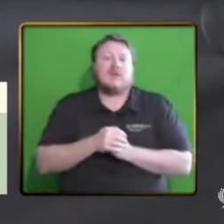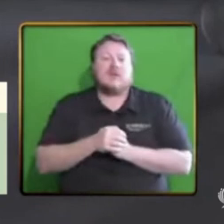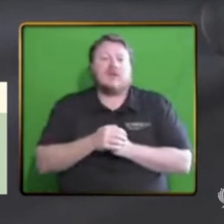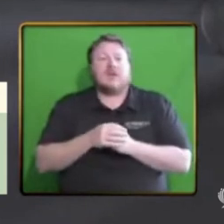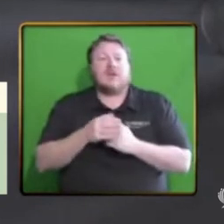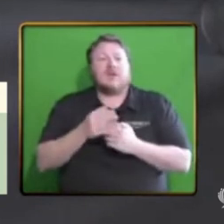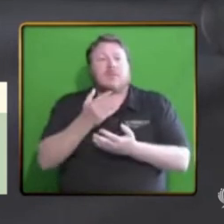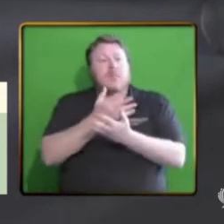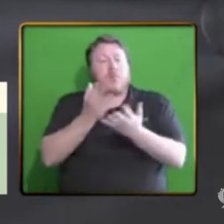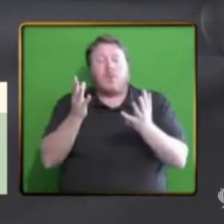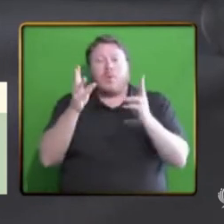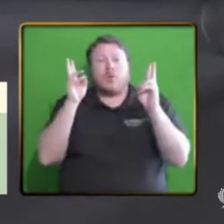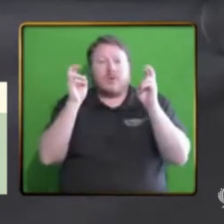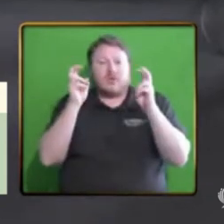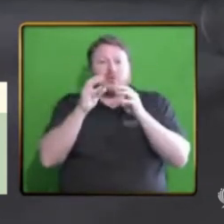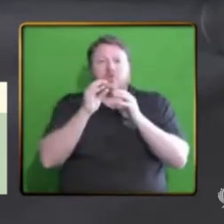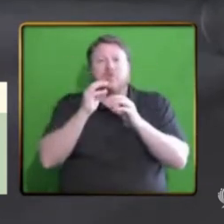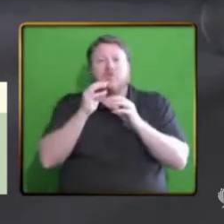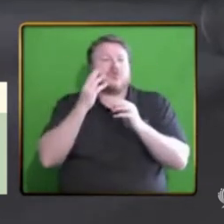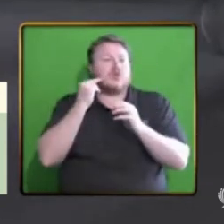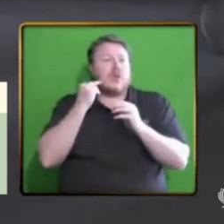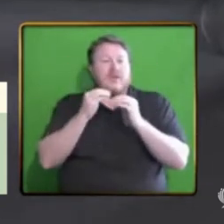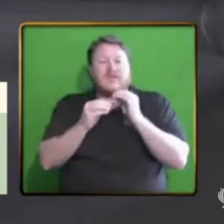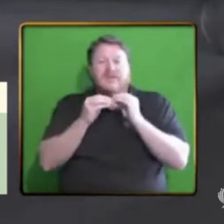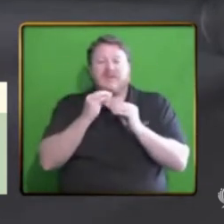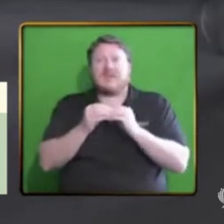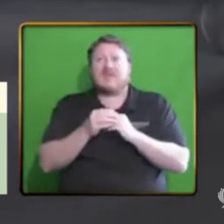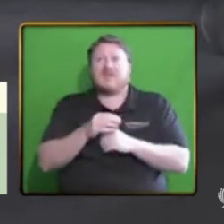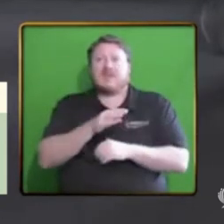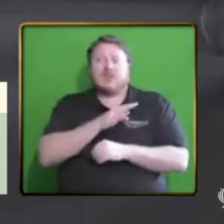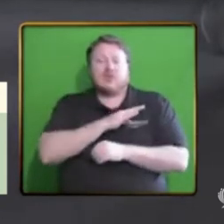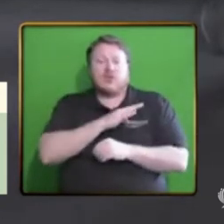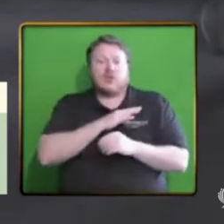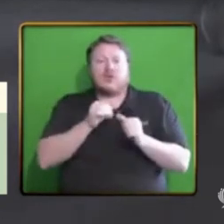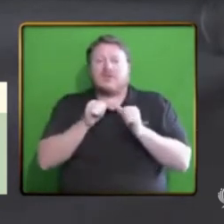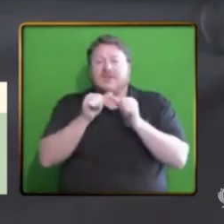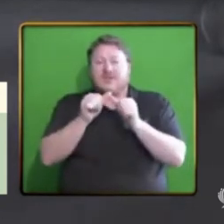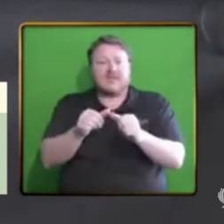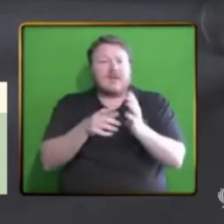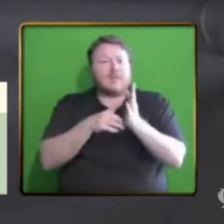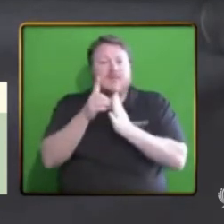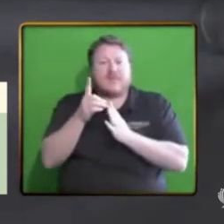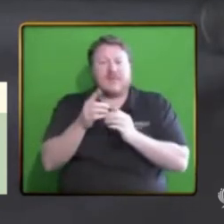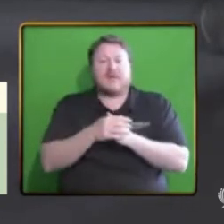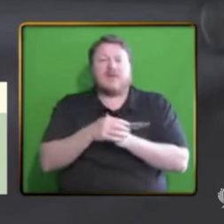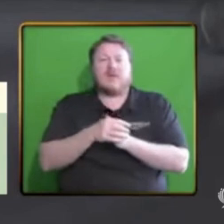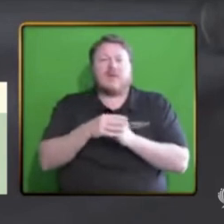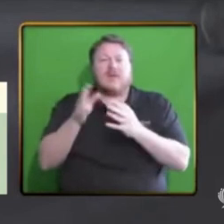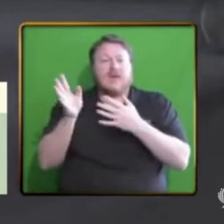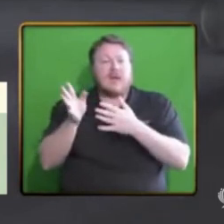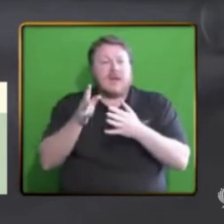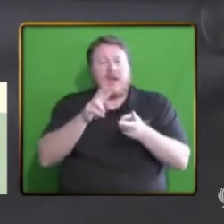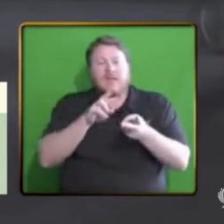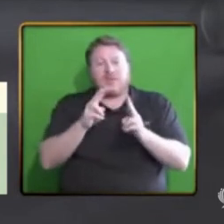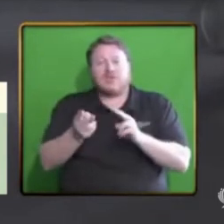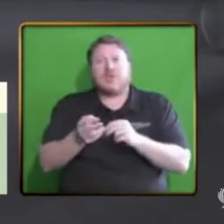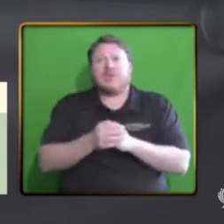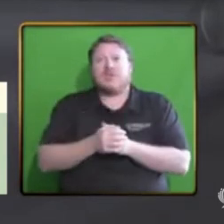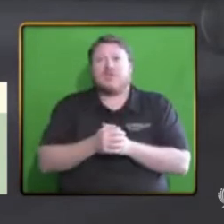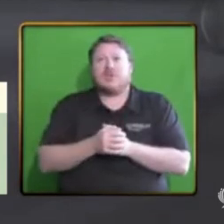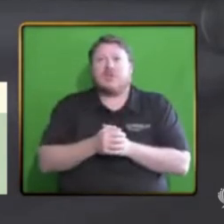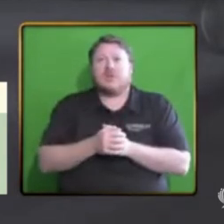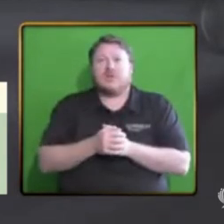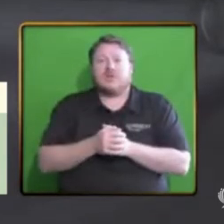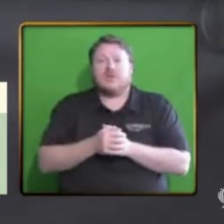as I said, including peace and security, sustainable development, climate change, and the